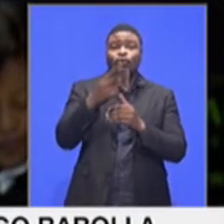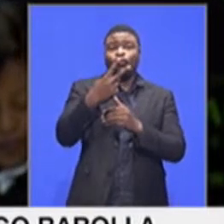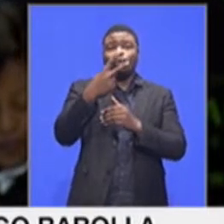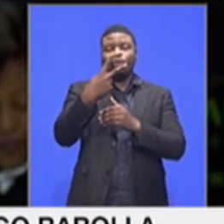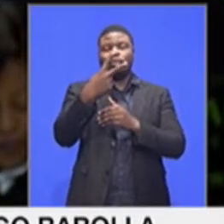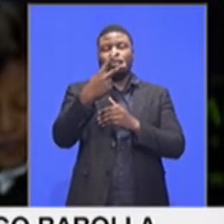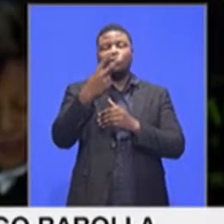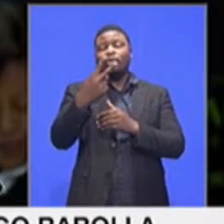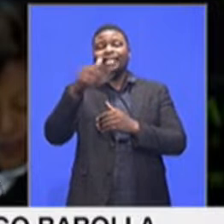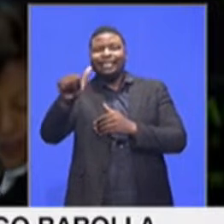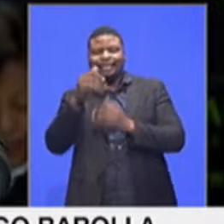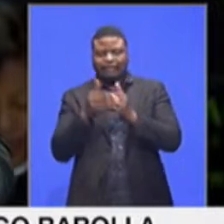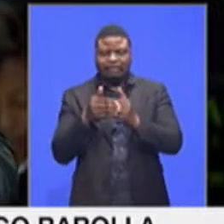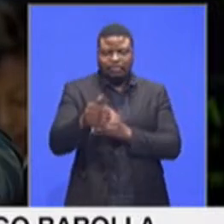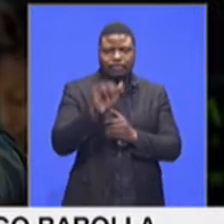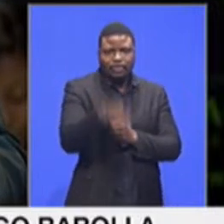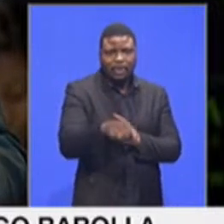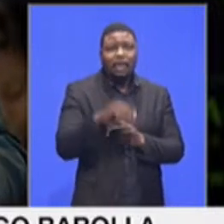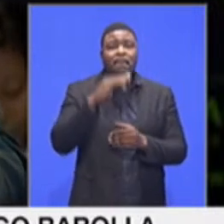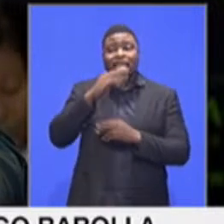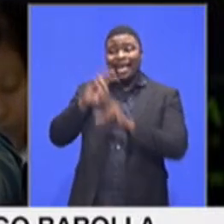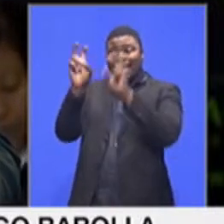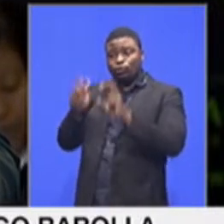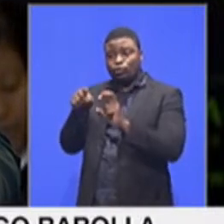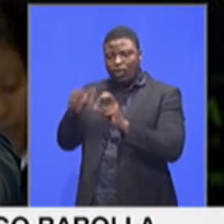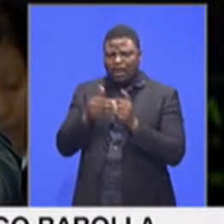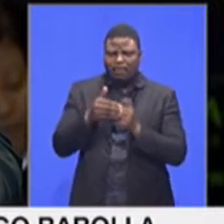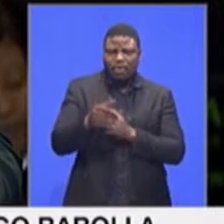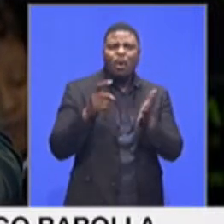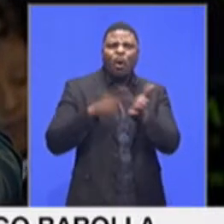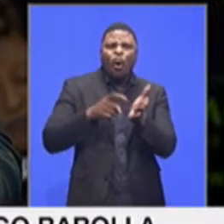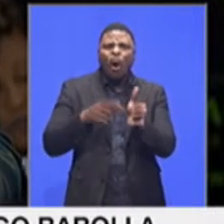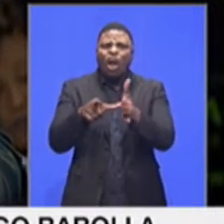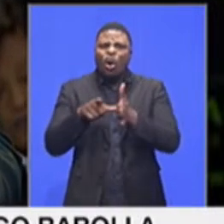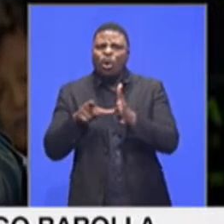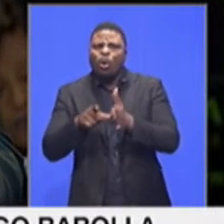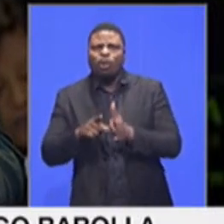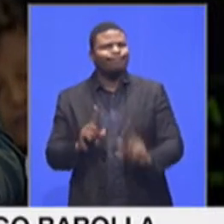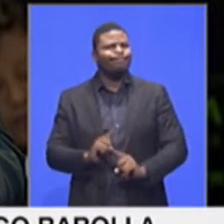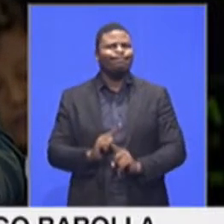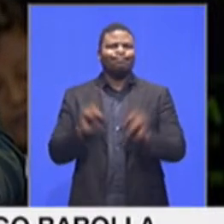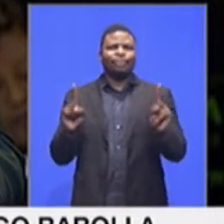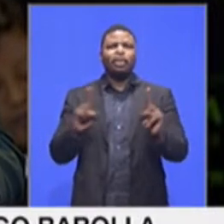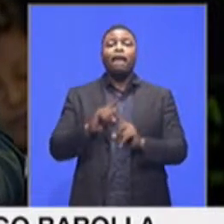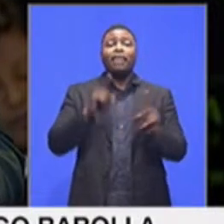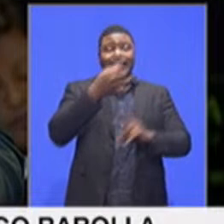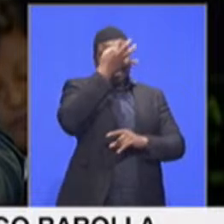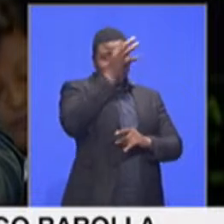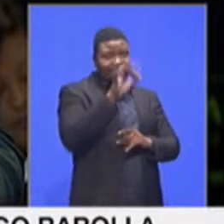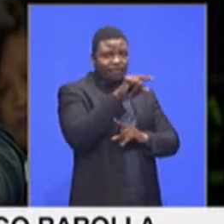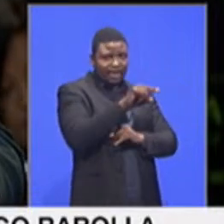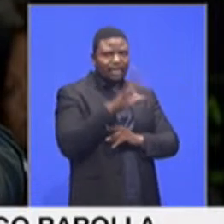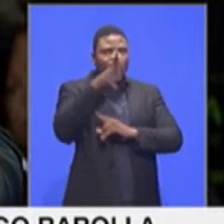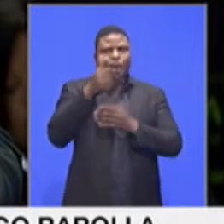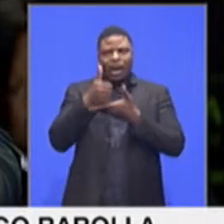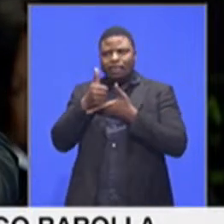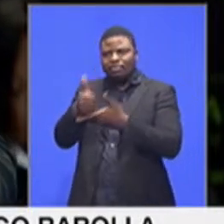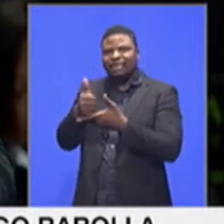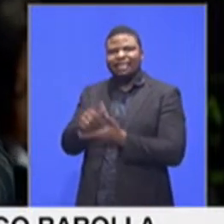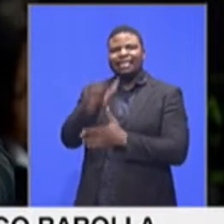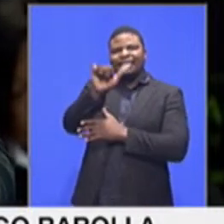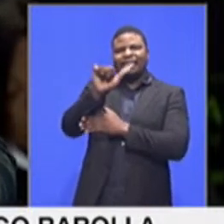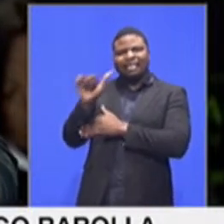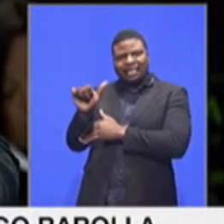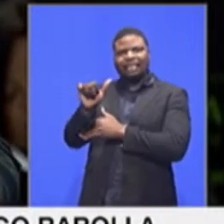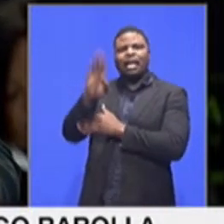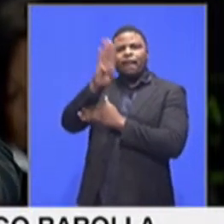will not need further borrowing during this period. Government will finance the arrangements through the 66 billion baseline provision